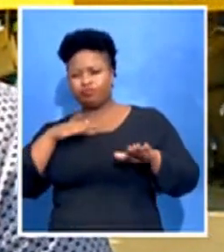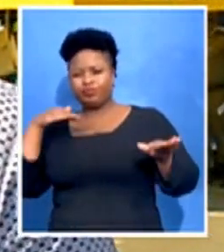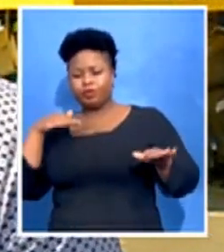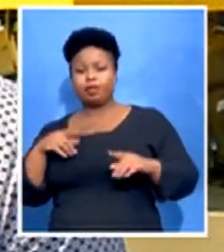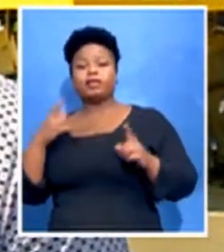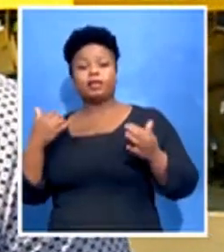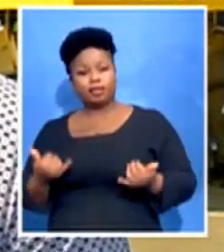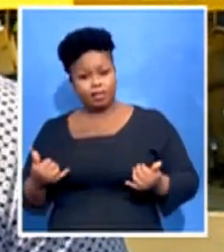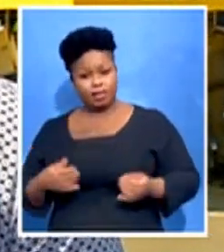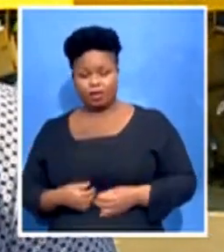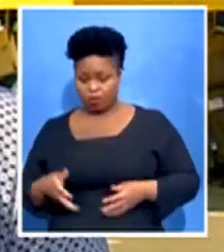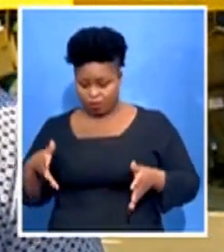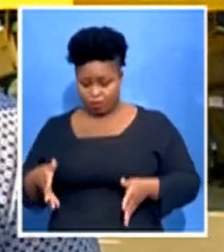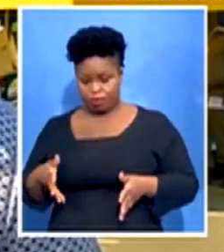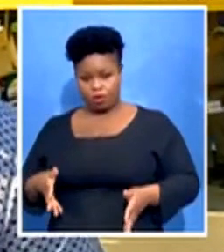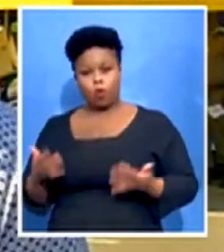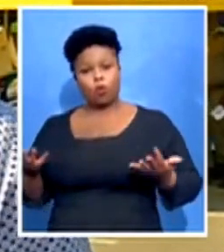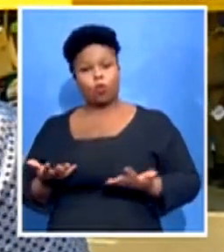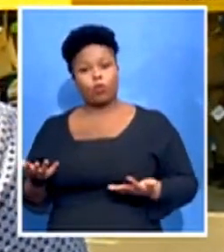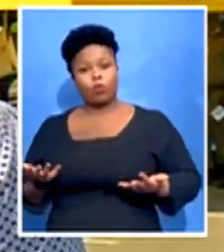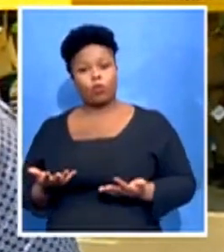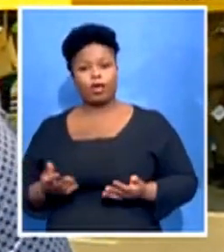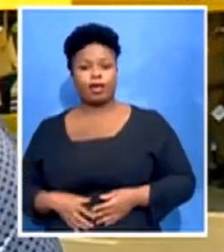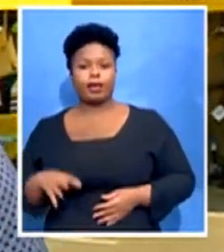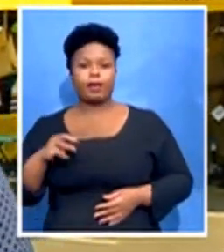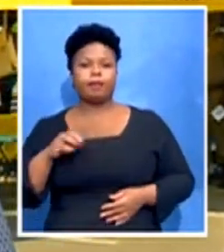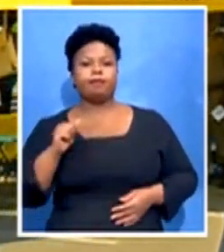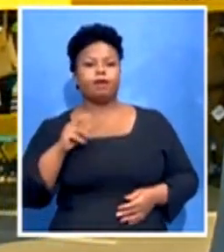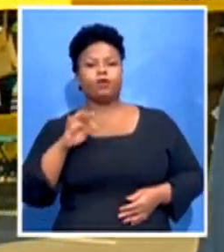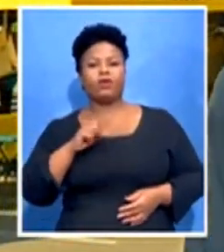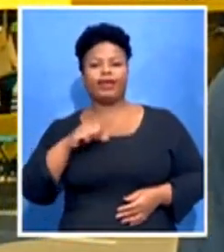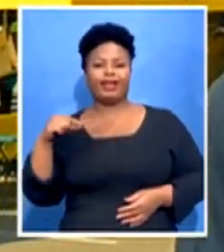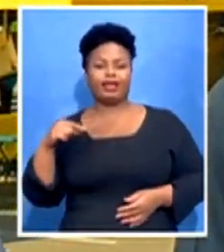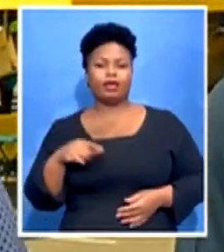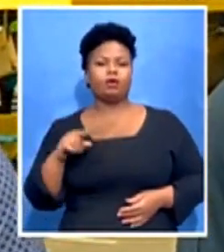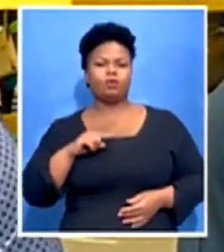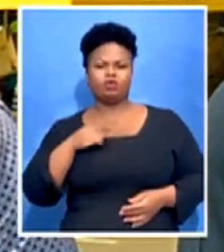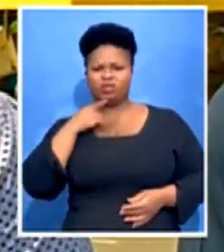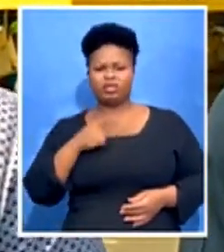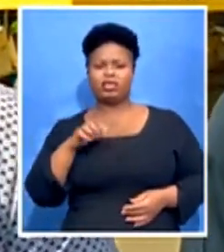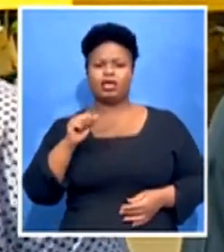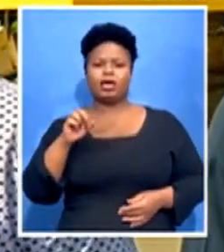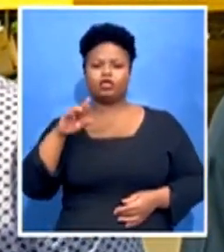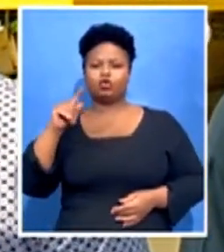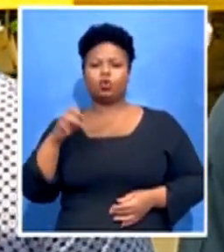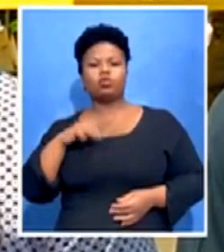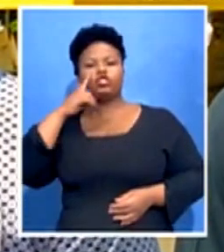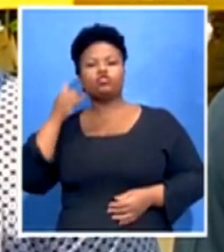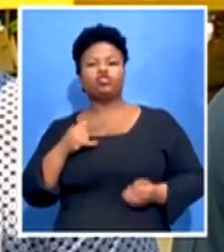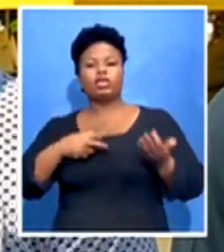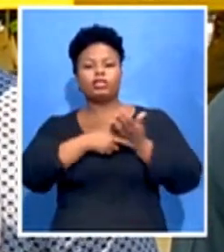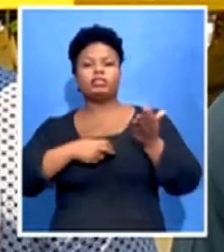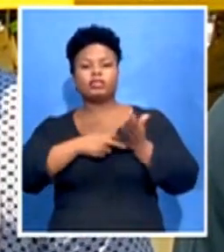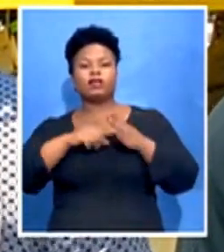are in Mankweng here, and as you said in the intro, AARTO are checking the infringement status